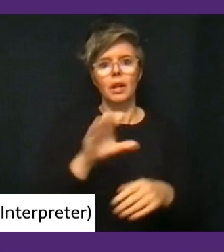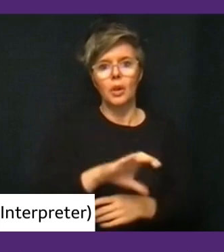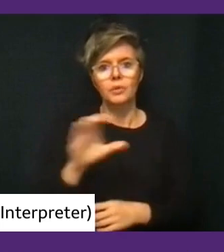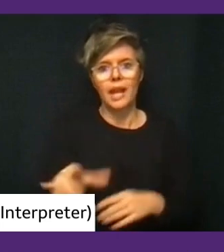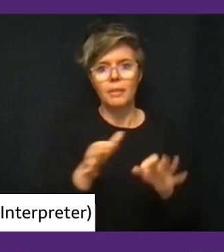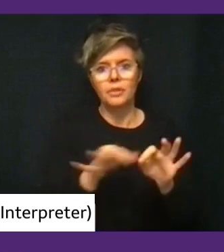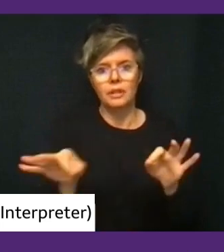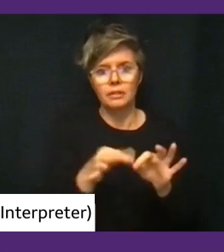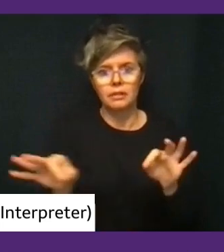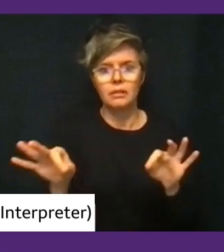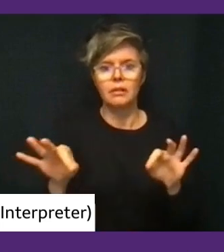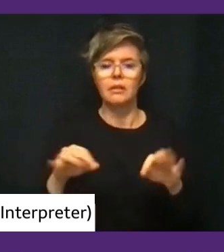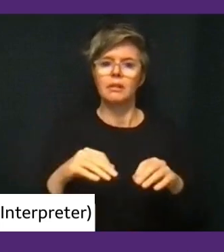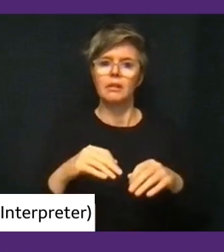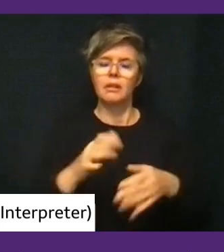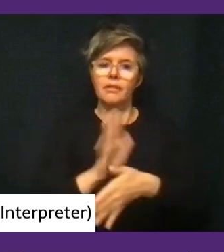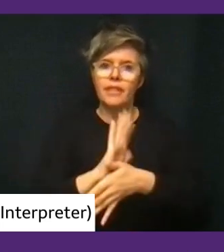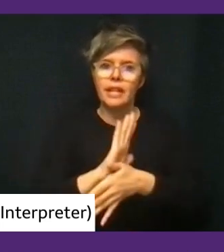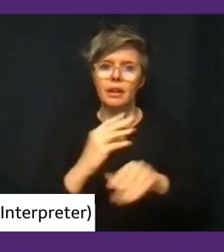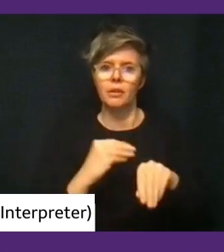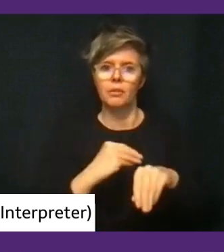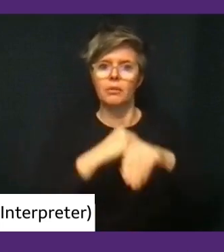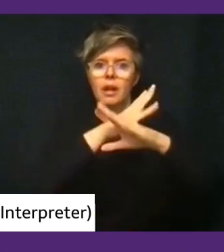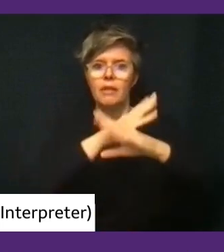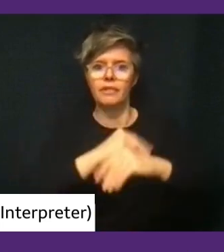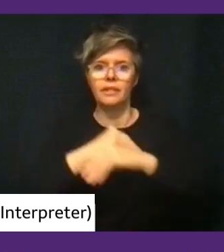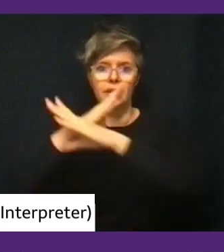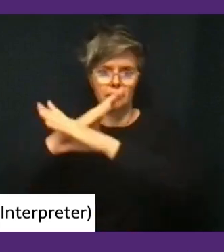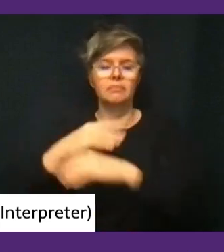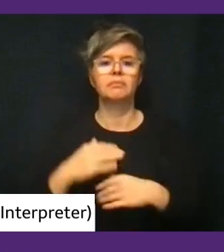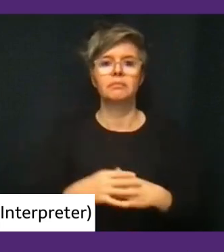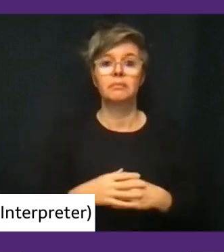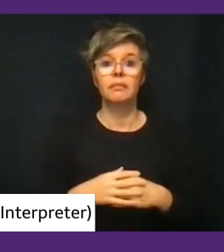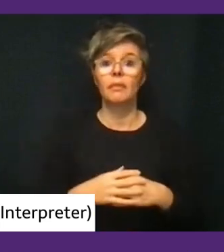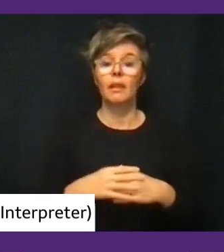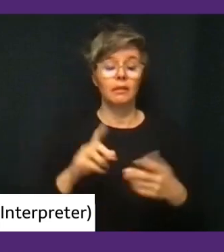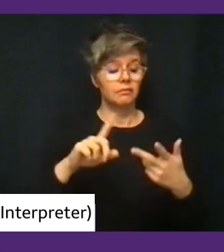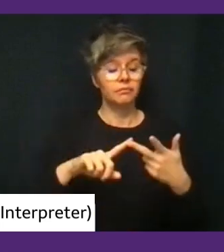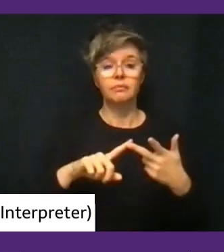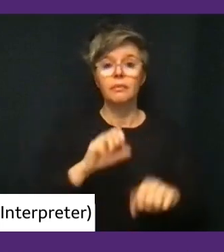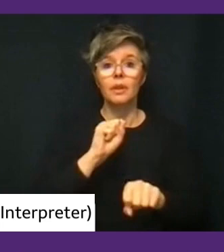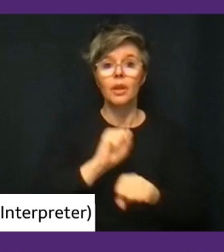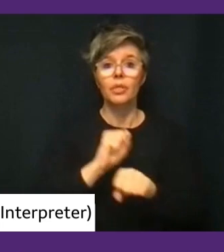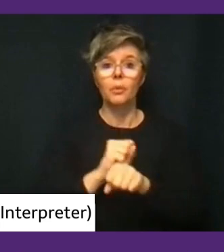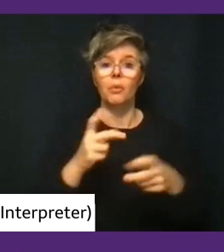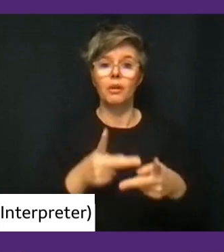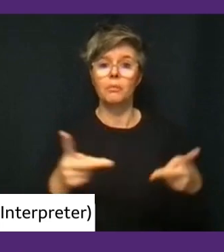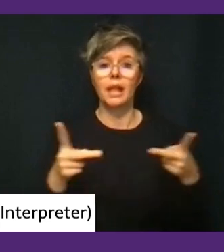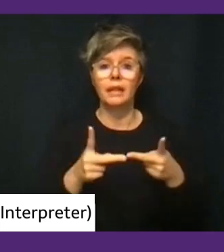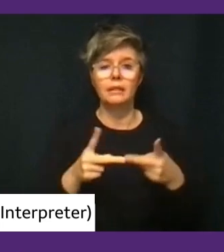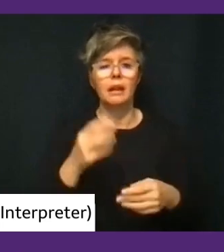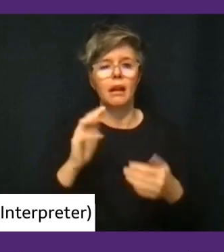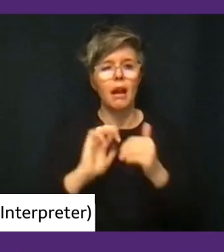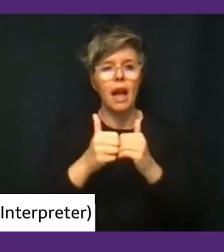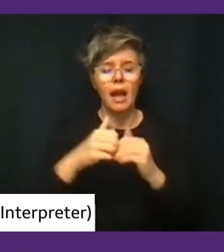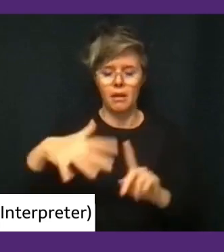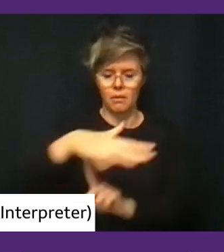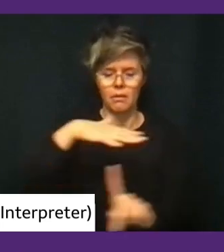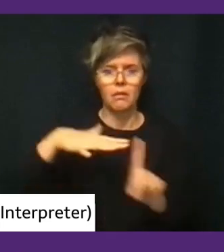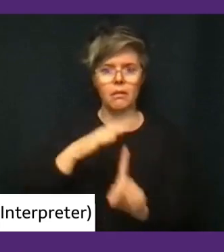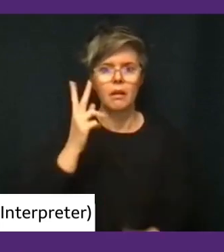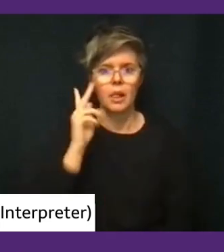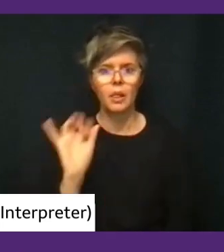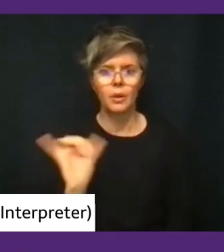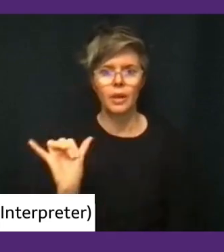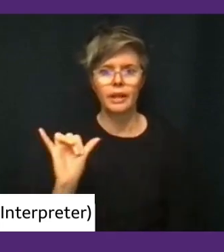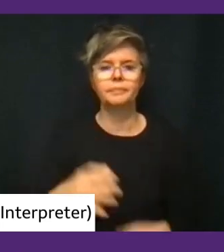cetera. But another thing is just the workplace environment. What we've ended up on is, at least in some companies, a